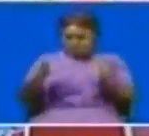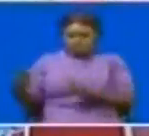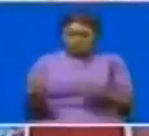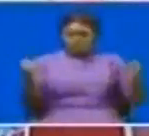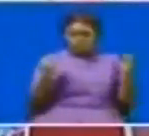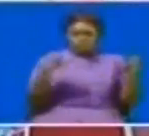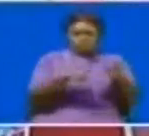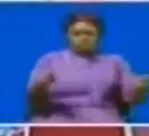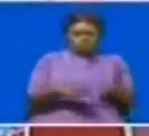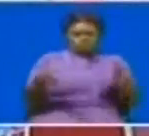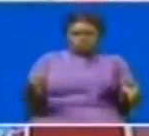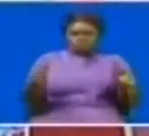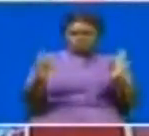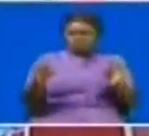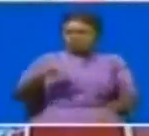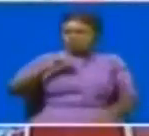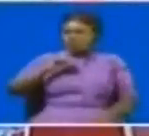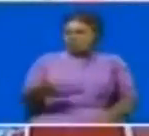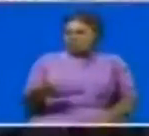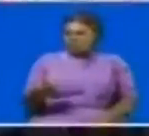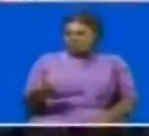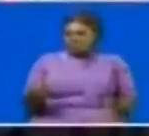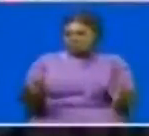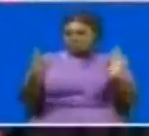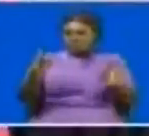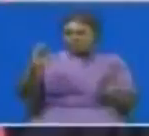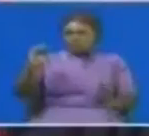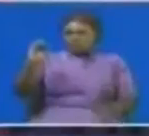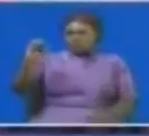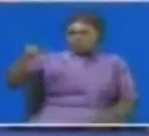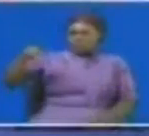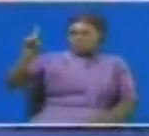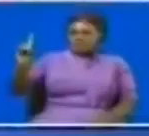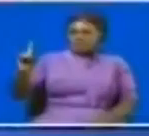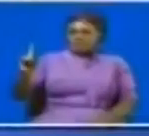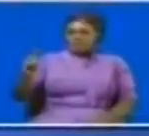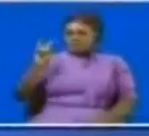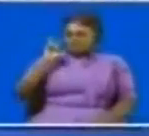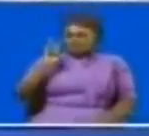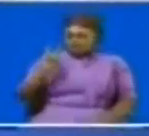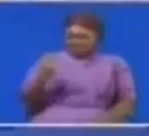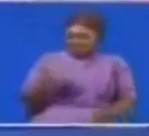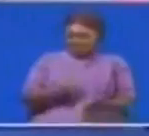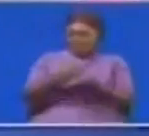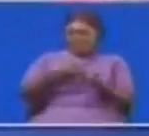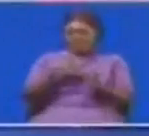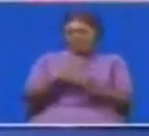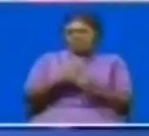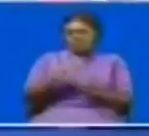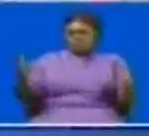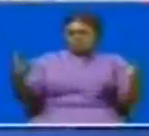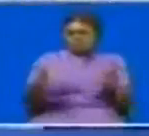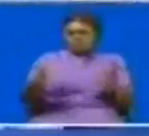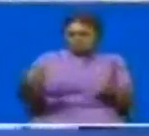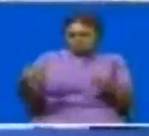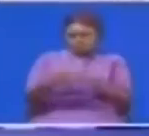the mortuary. The officers, under the command of Litein officer OCPD Mohammed Ali, watched helplessly as the angry residents